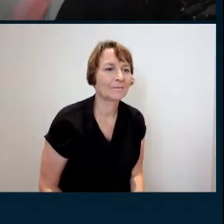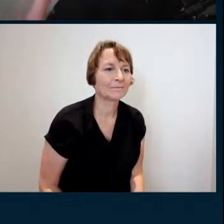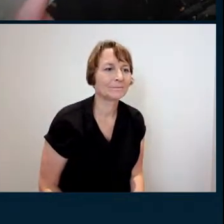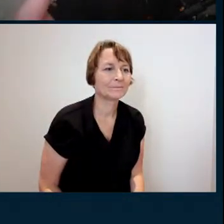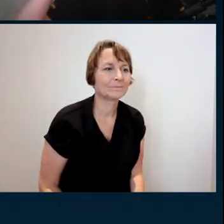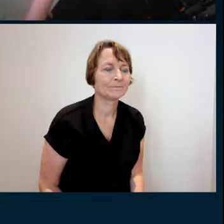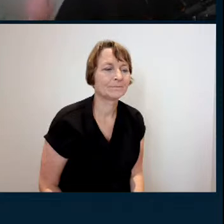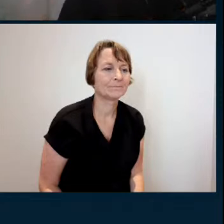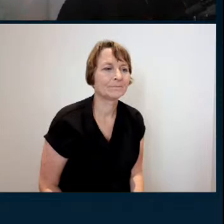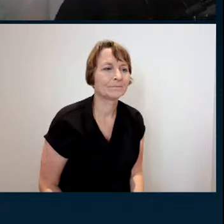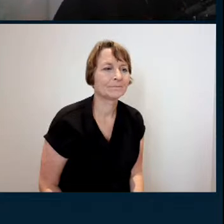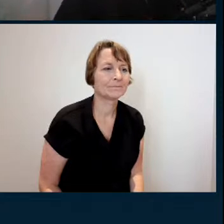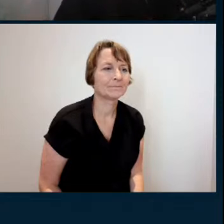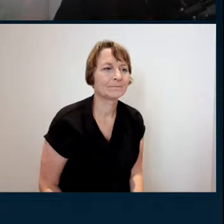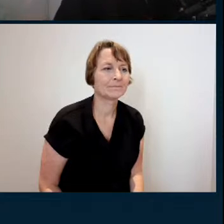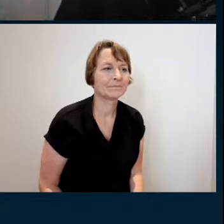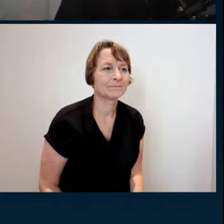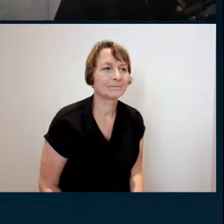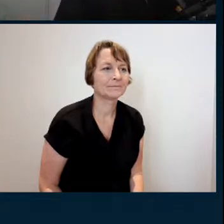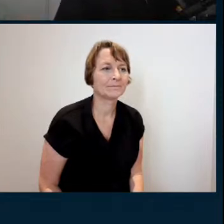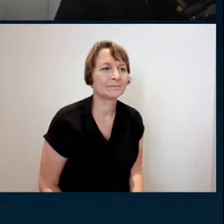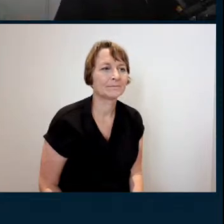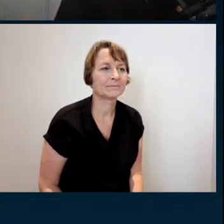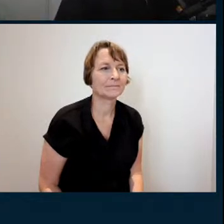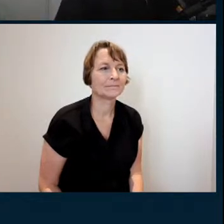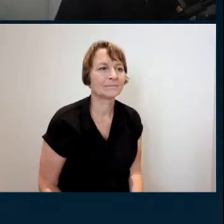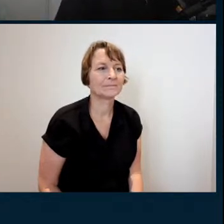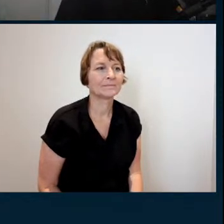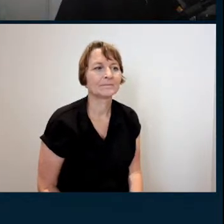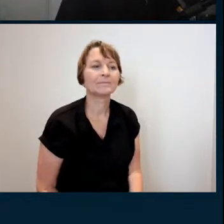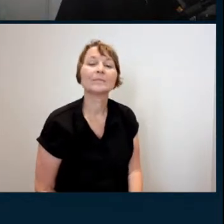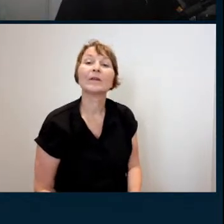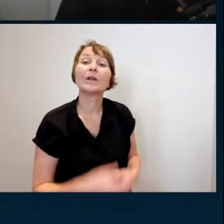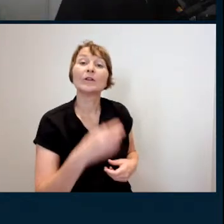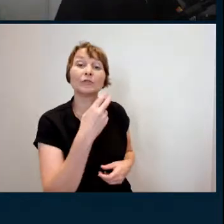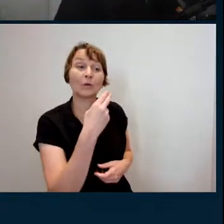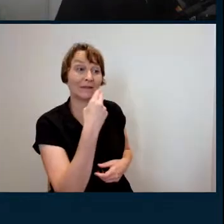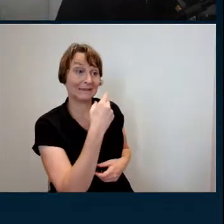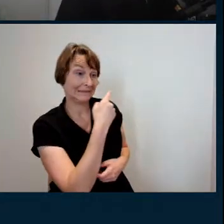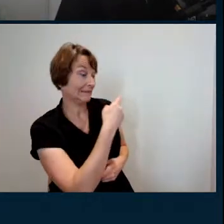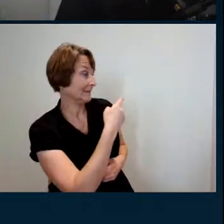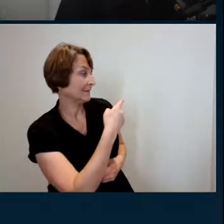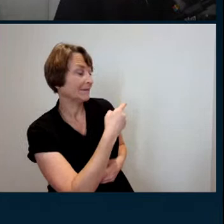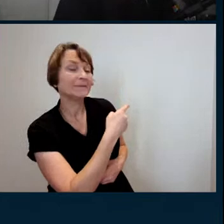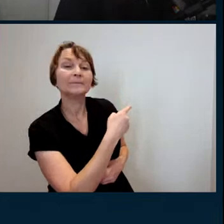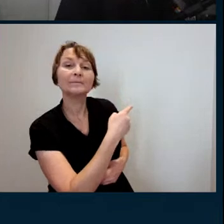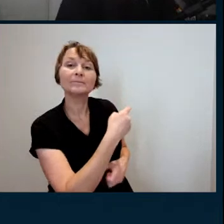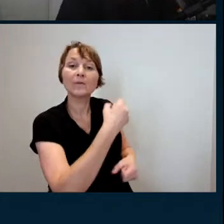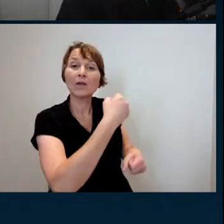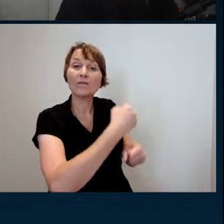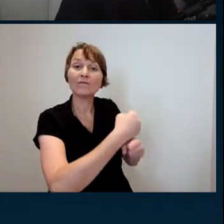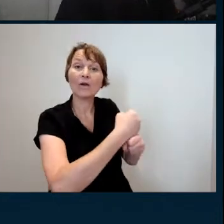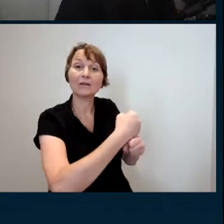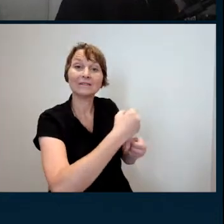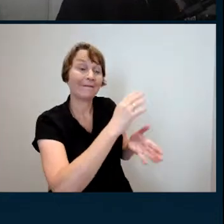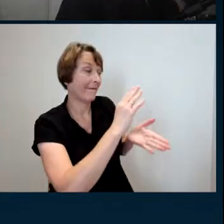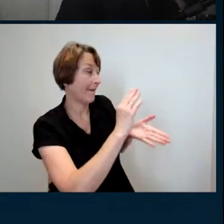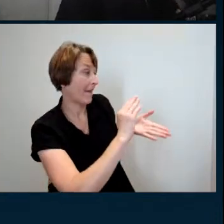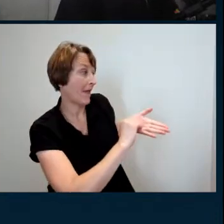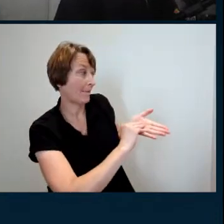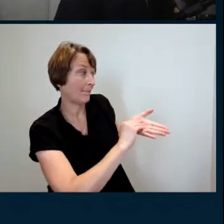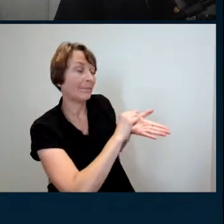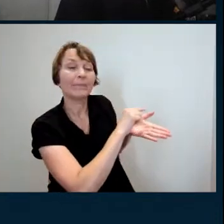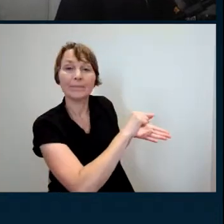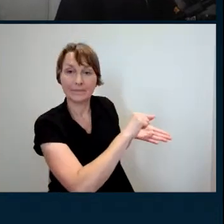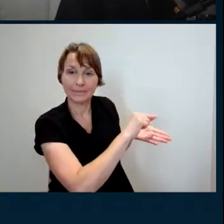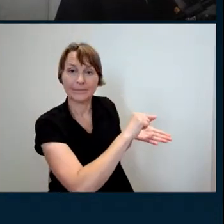And if I go to the next screen here, I have my function app, and here I have the storage account that's attached to my function app. And this is